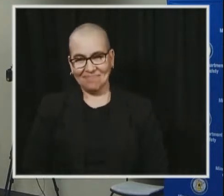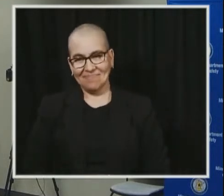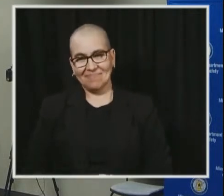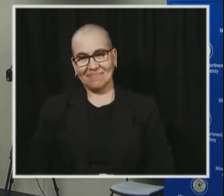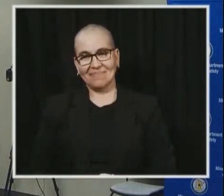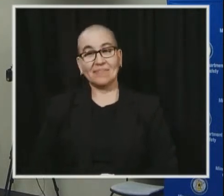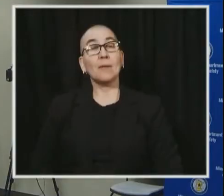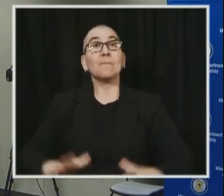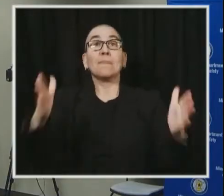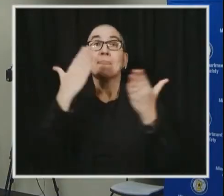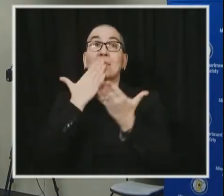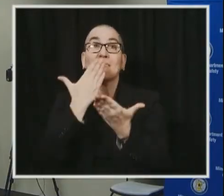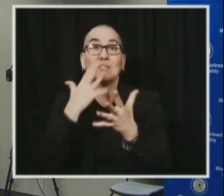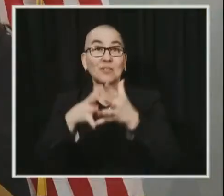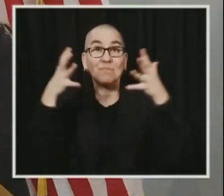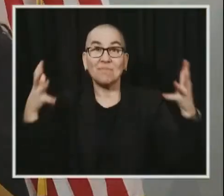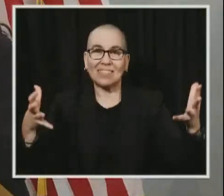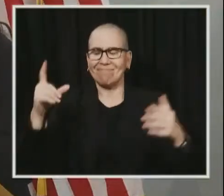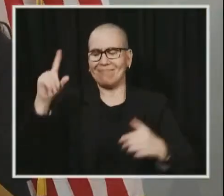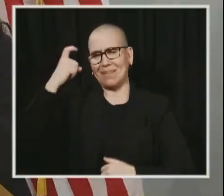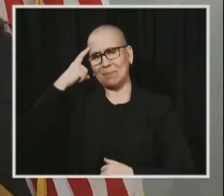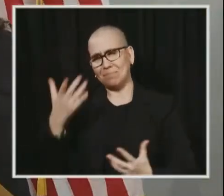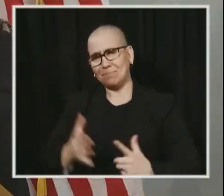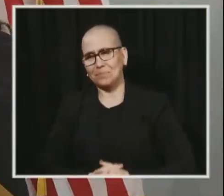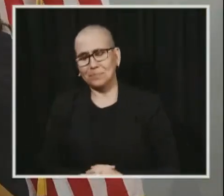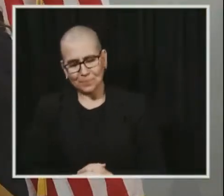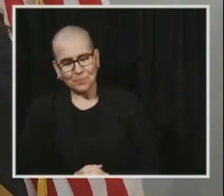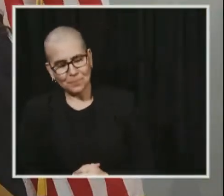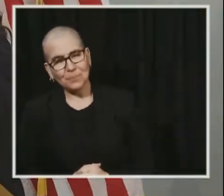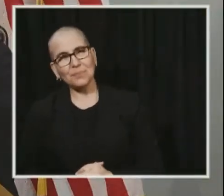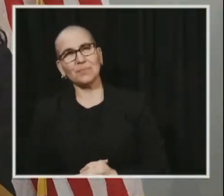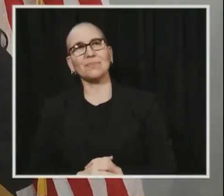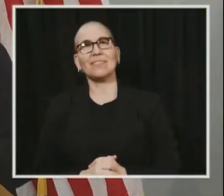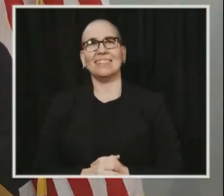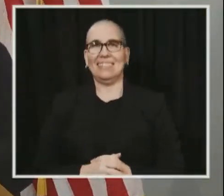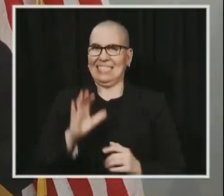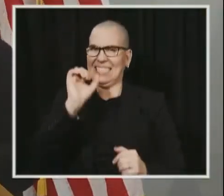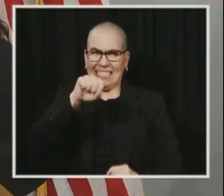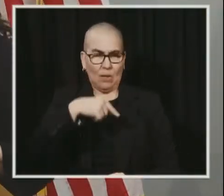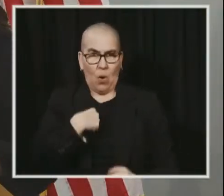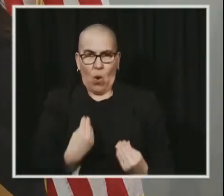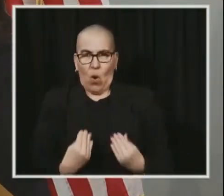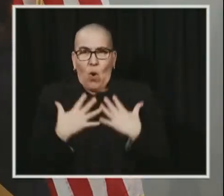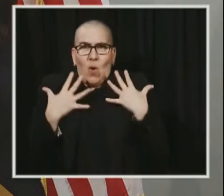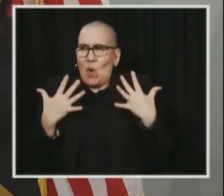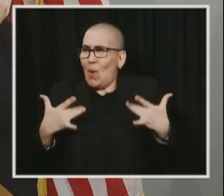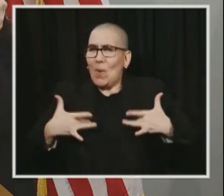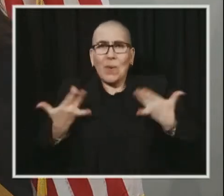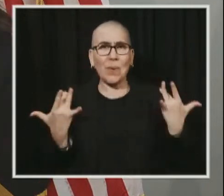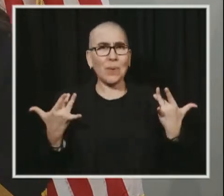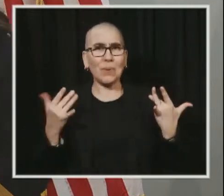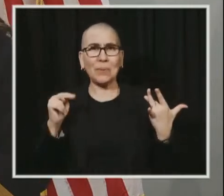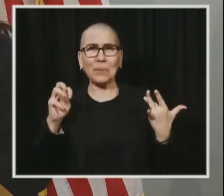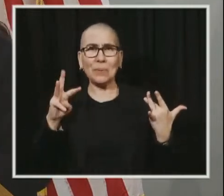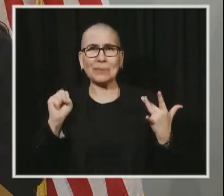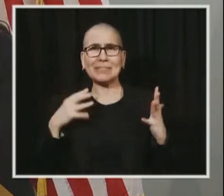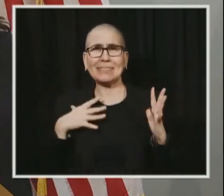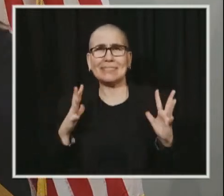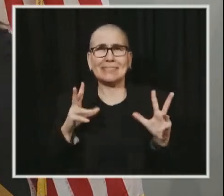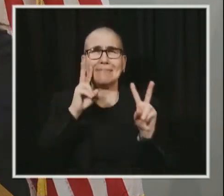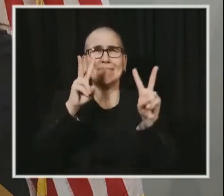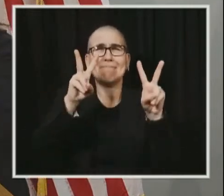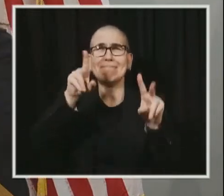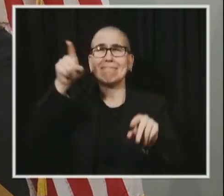Thanks so much, Governor. And I, too, am looking forward to corn dogs and cookies and being